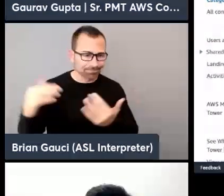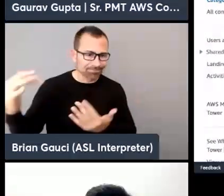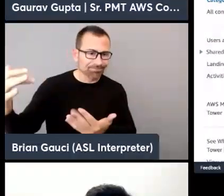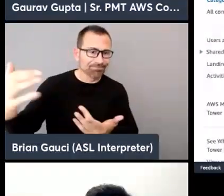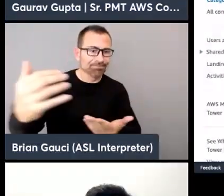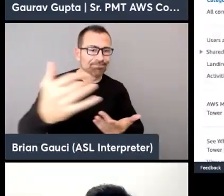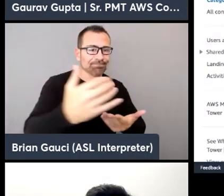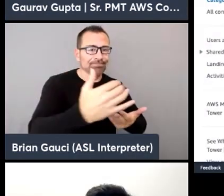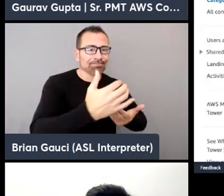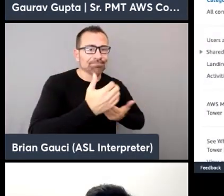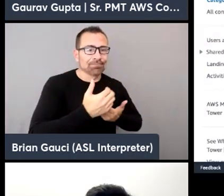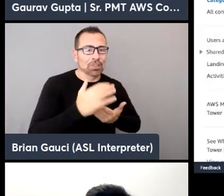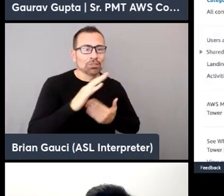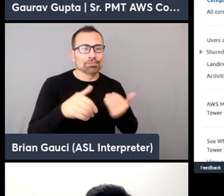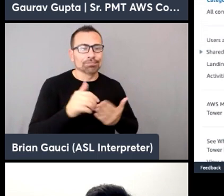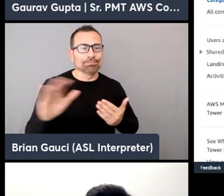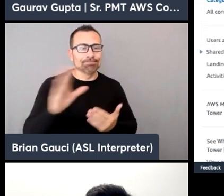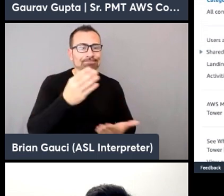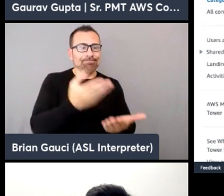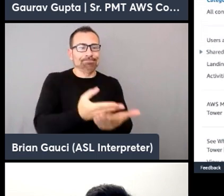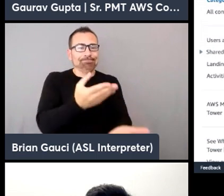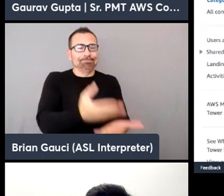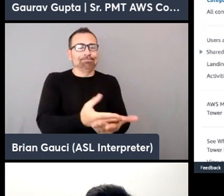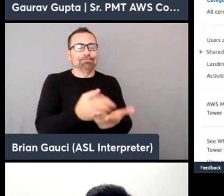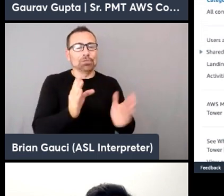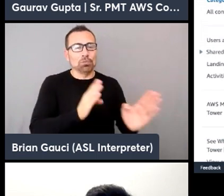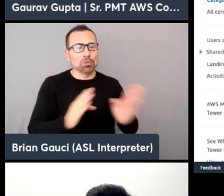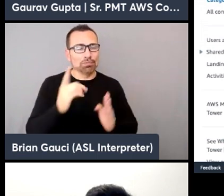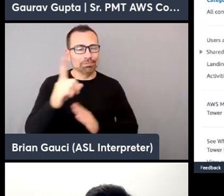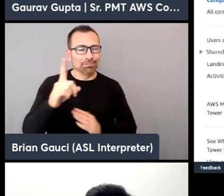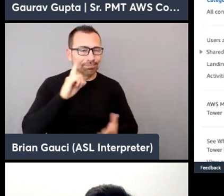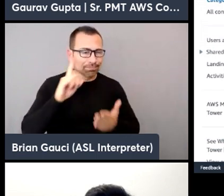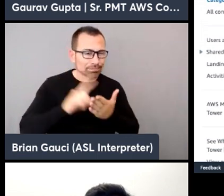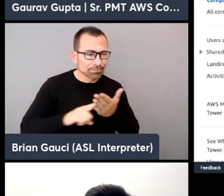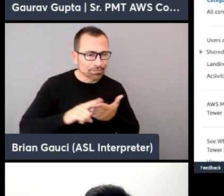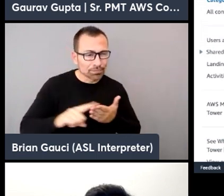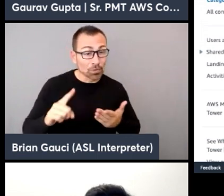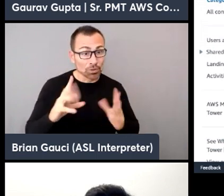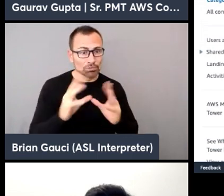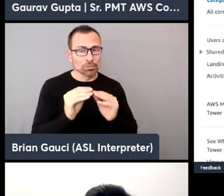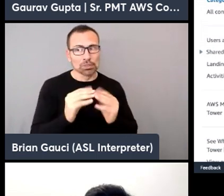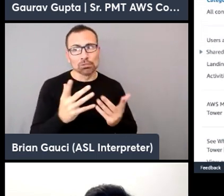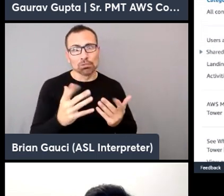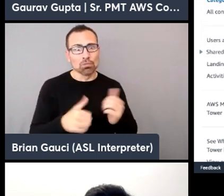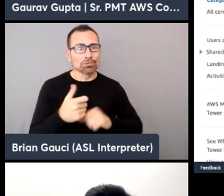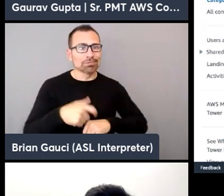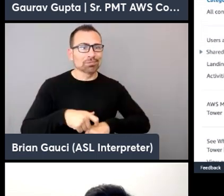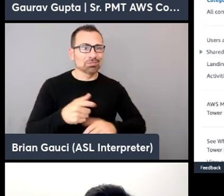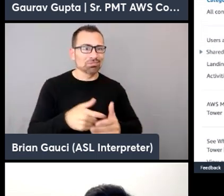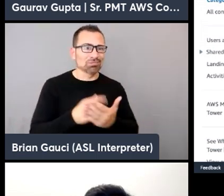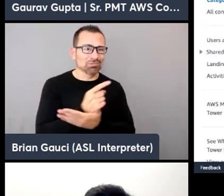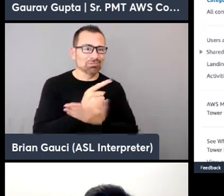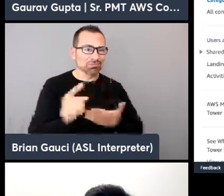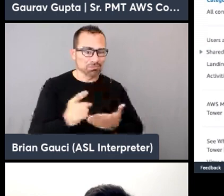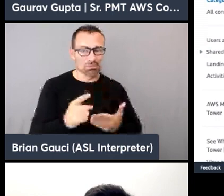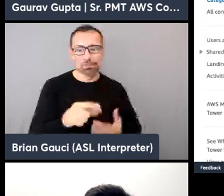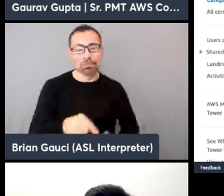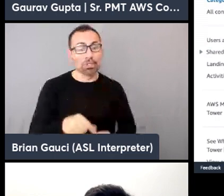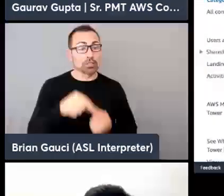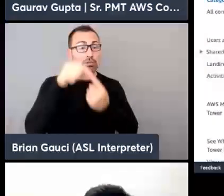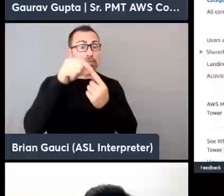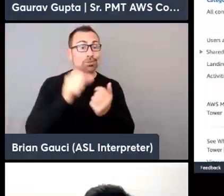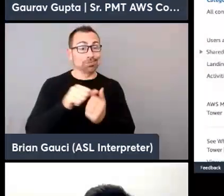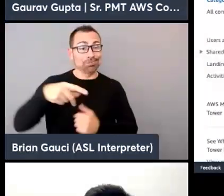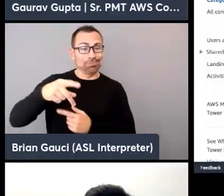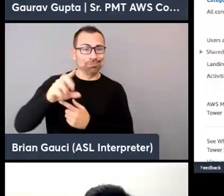your evidence and prepare for that audit meeting, that week-long audit, usually, especially with a PCI company. So I